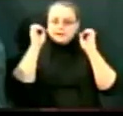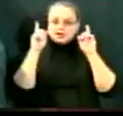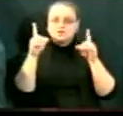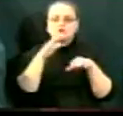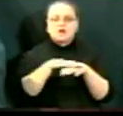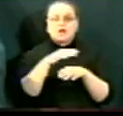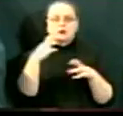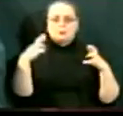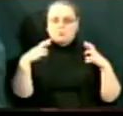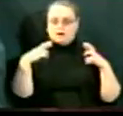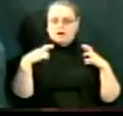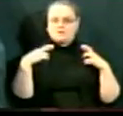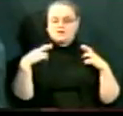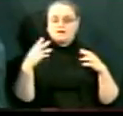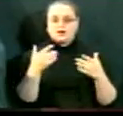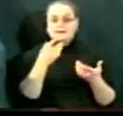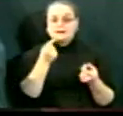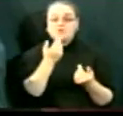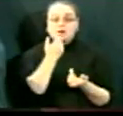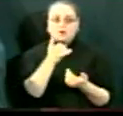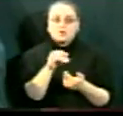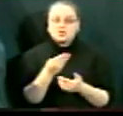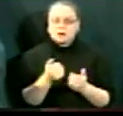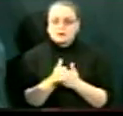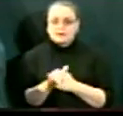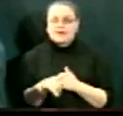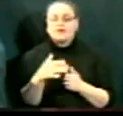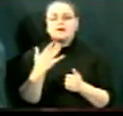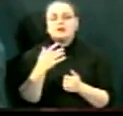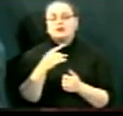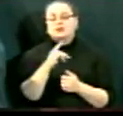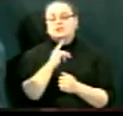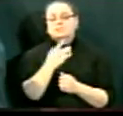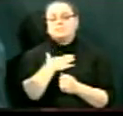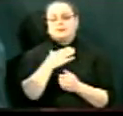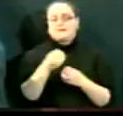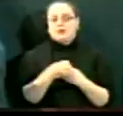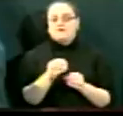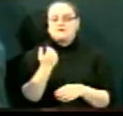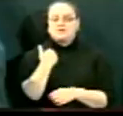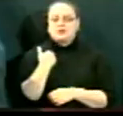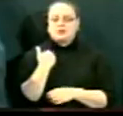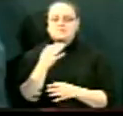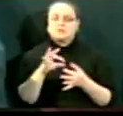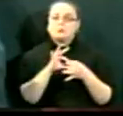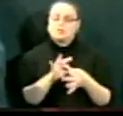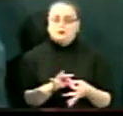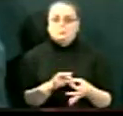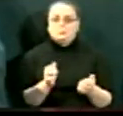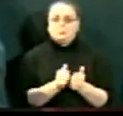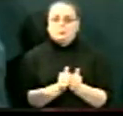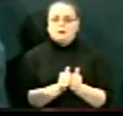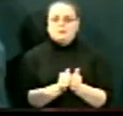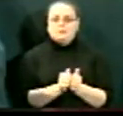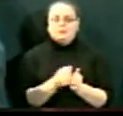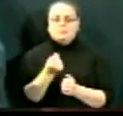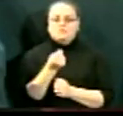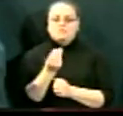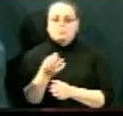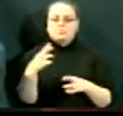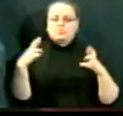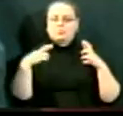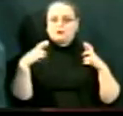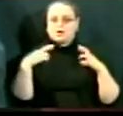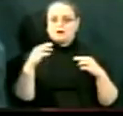on our retirement, and they've done a great job with that. As a matter of fact, my office has partnered with several